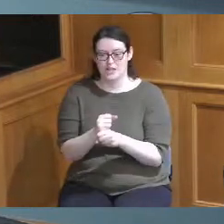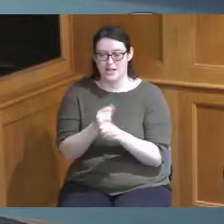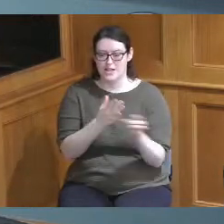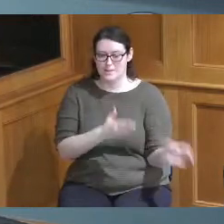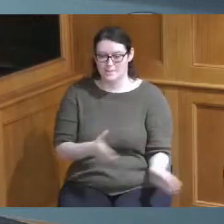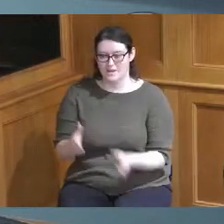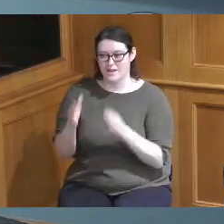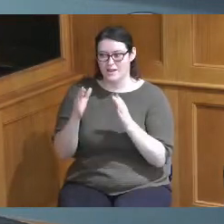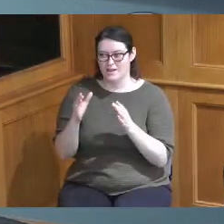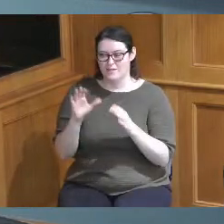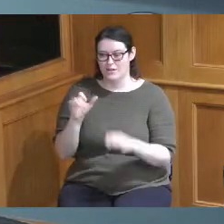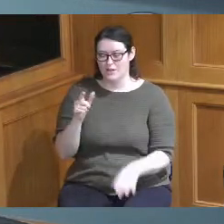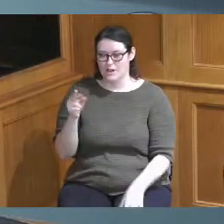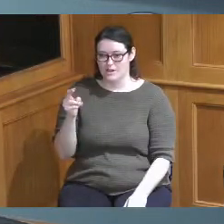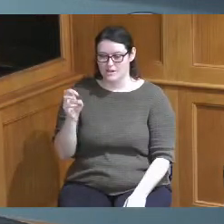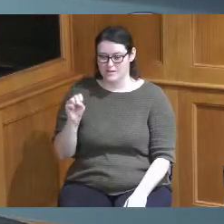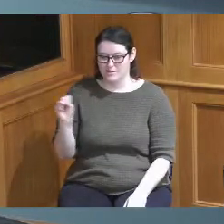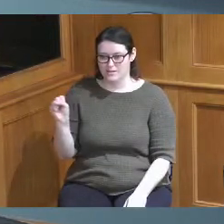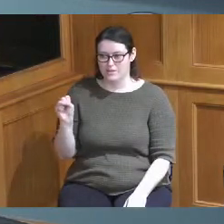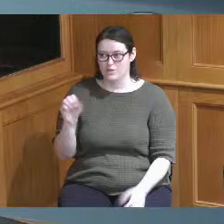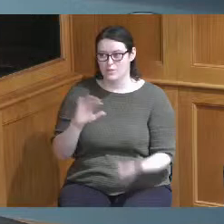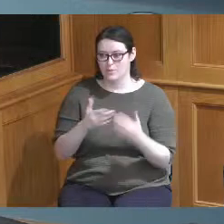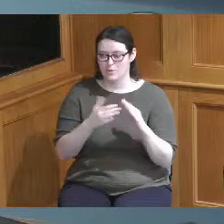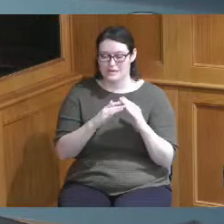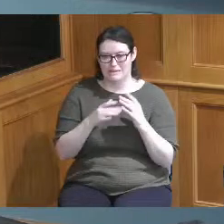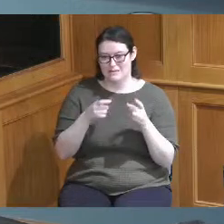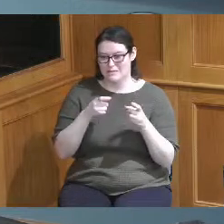Collins, Community Development Administrator.